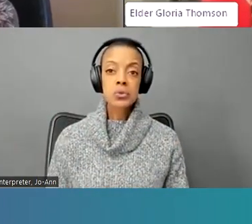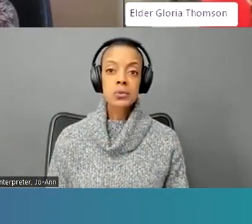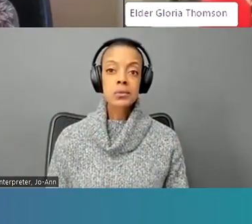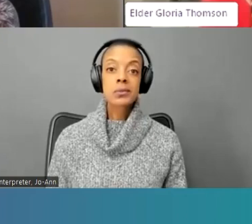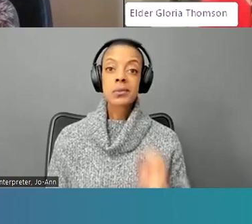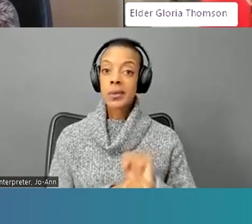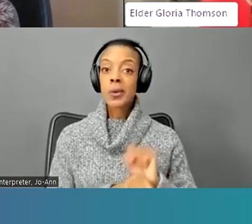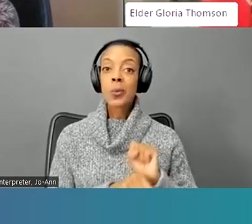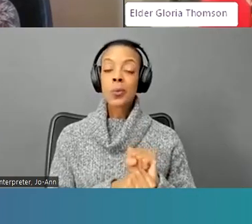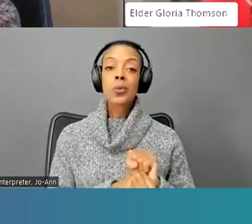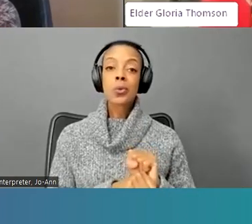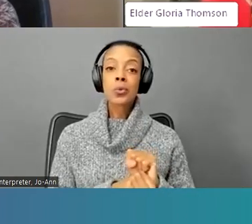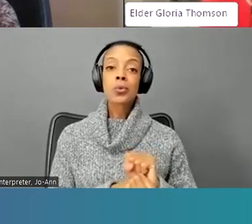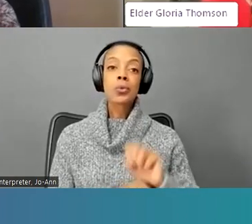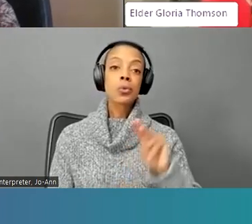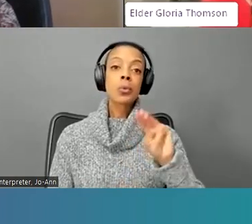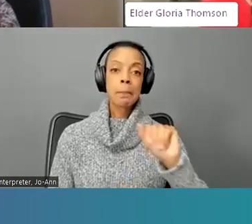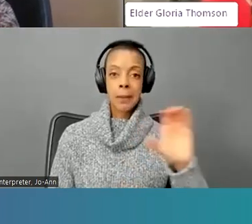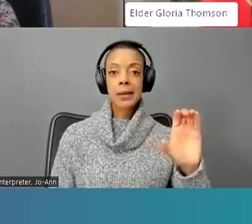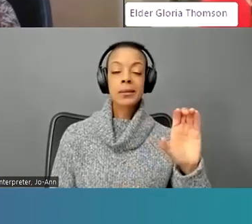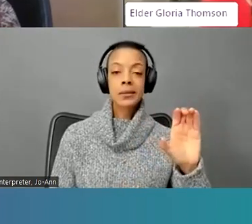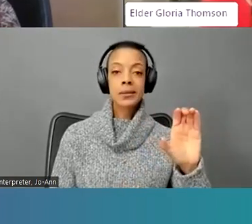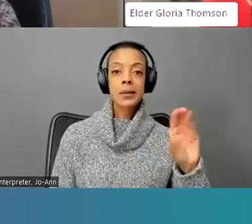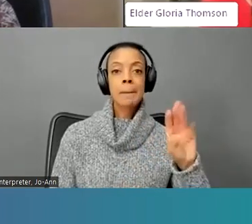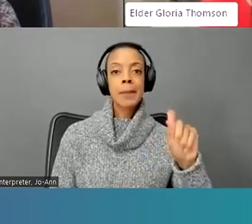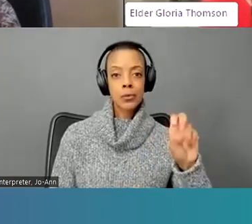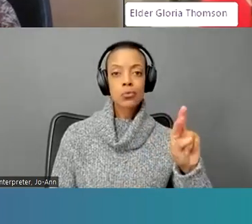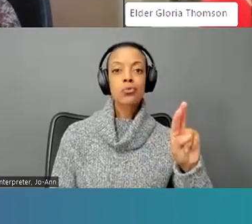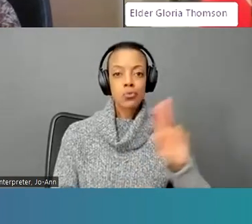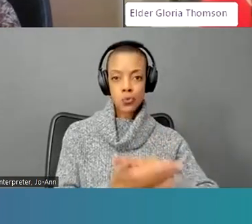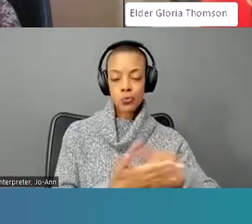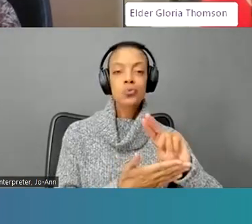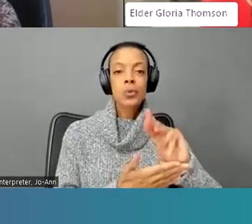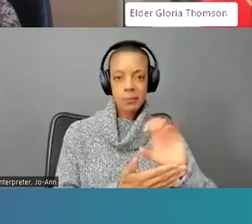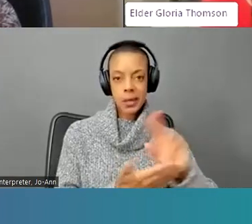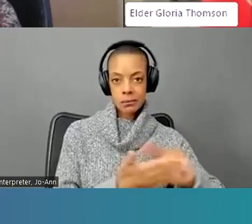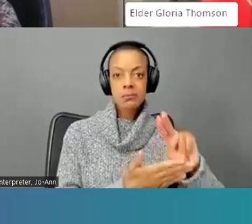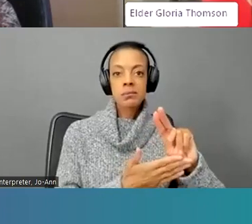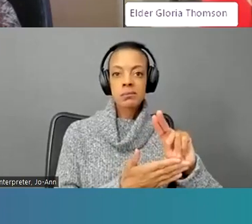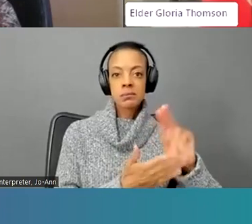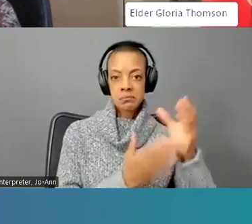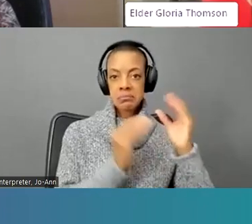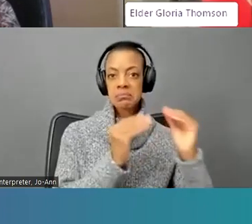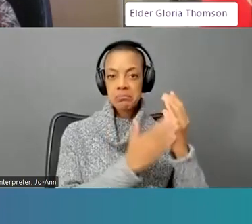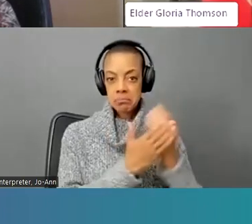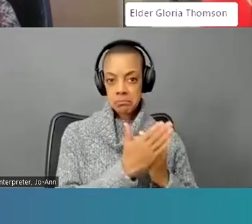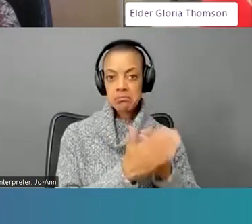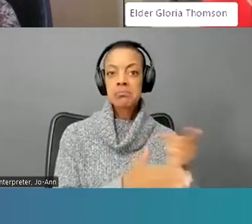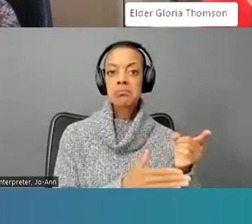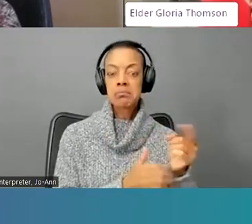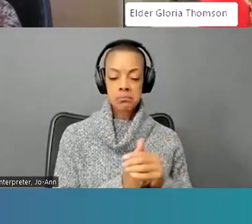McMaster. I taught courses there at McMaster University. I worked at